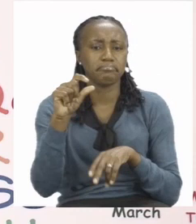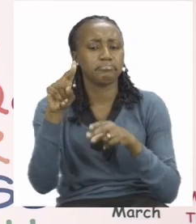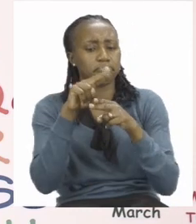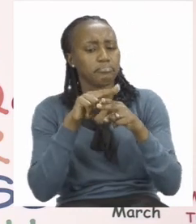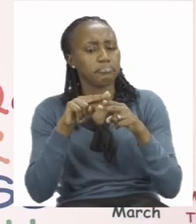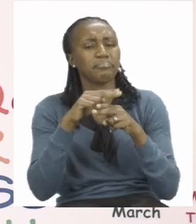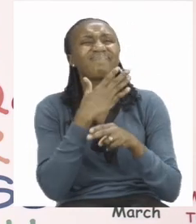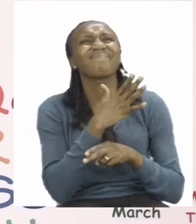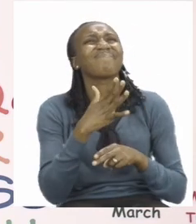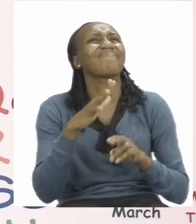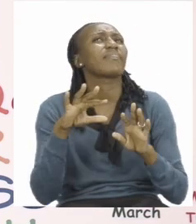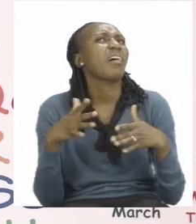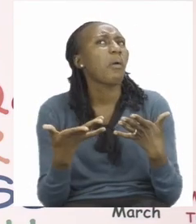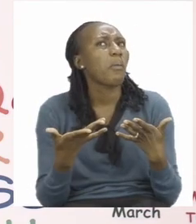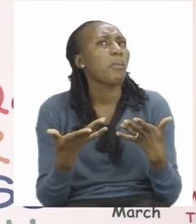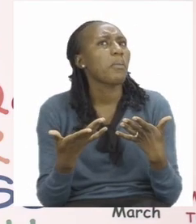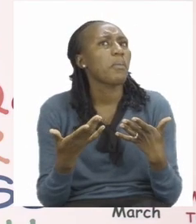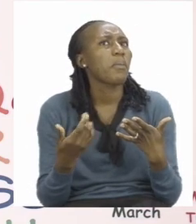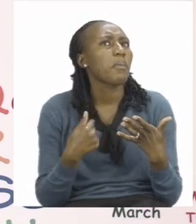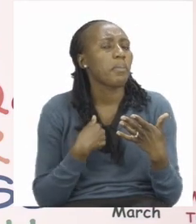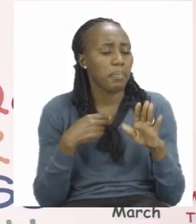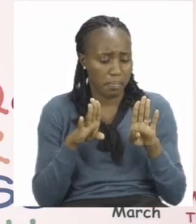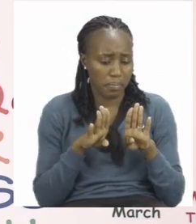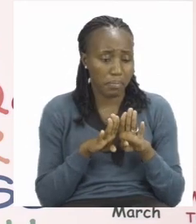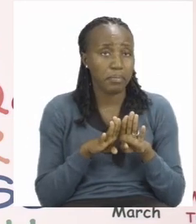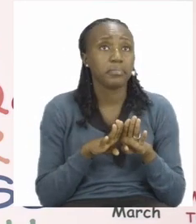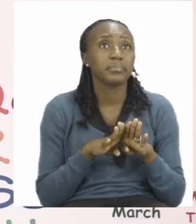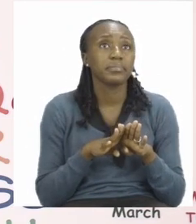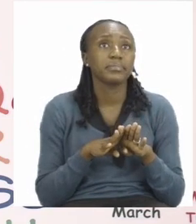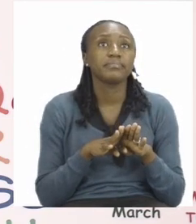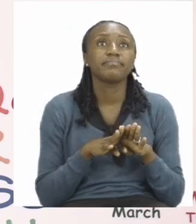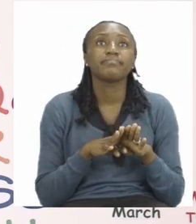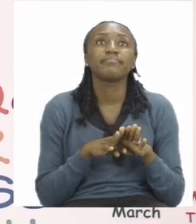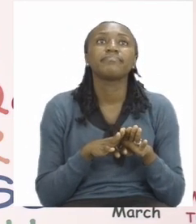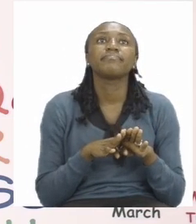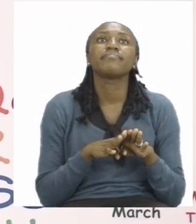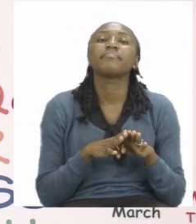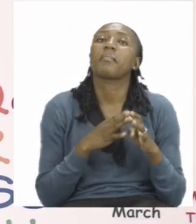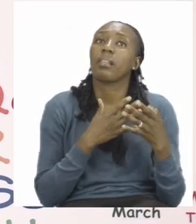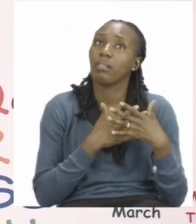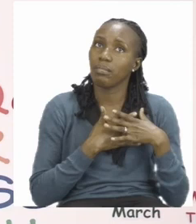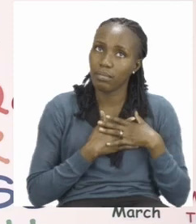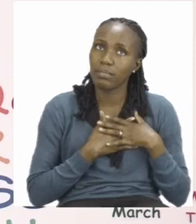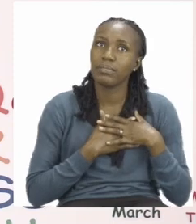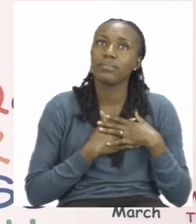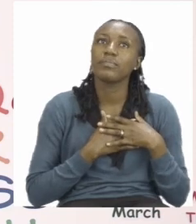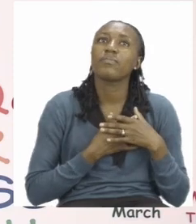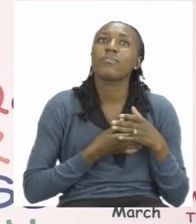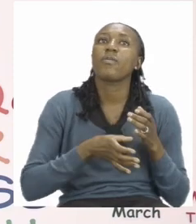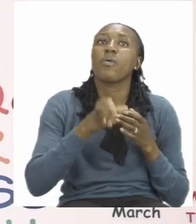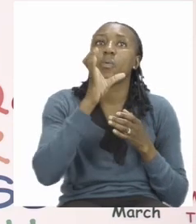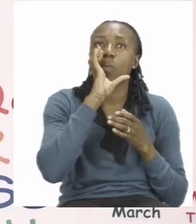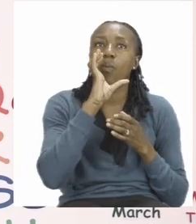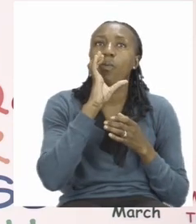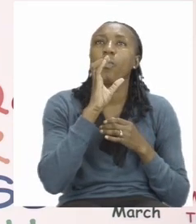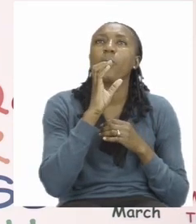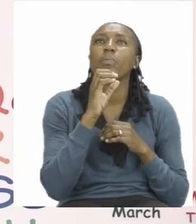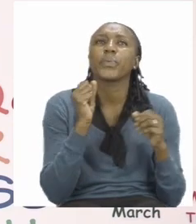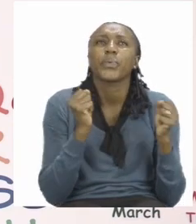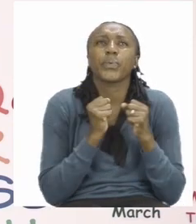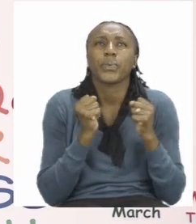every day. I have made my sentence and it says, I like to drink